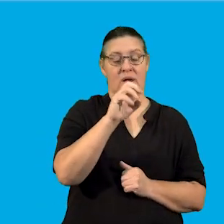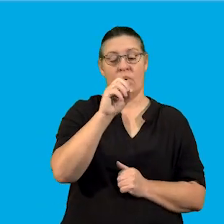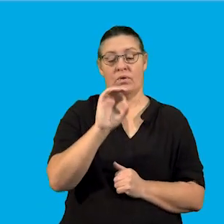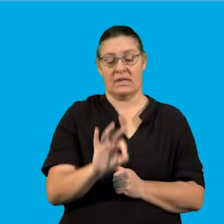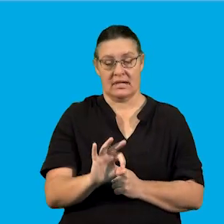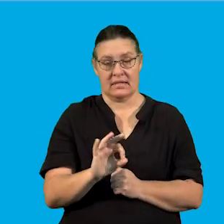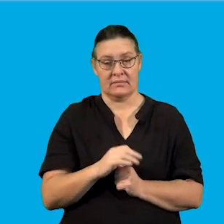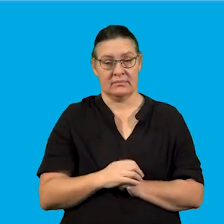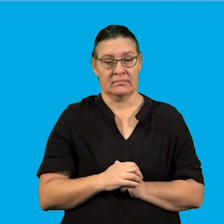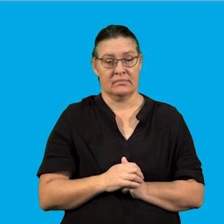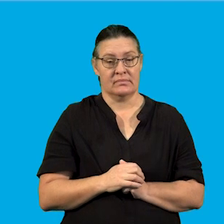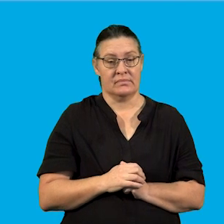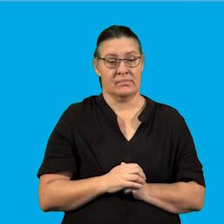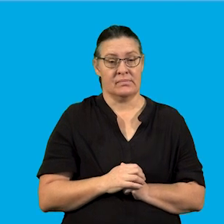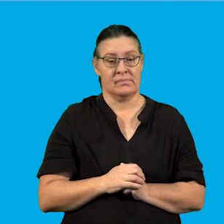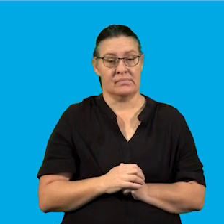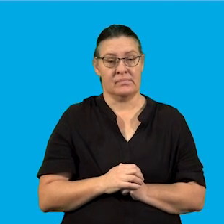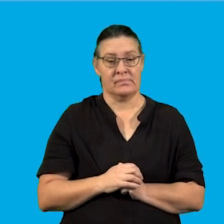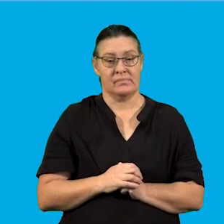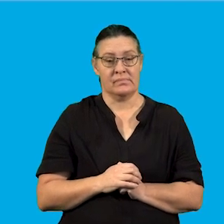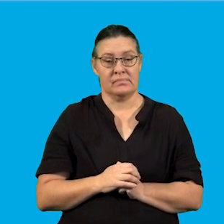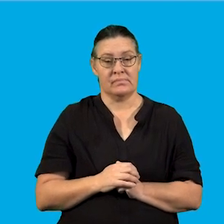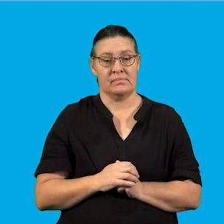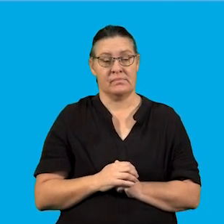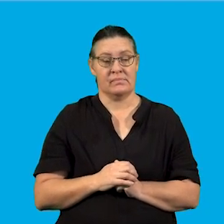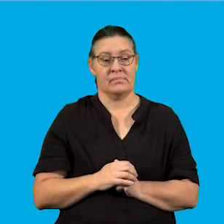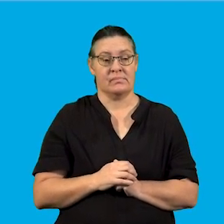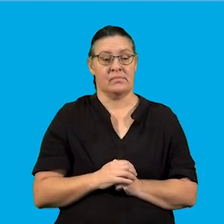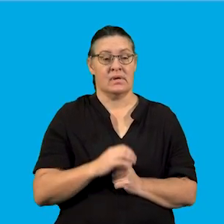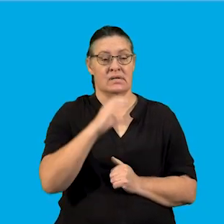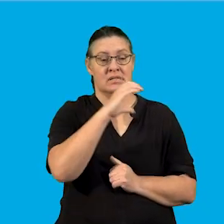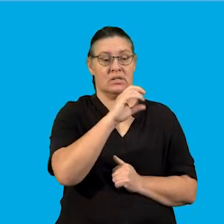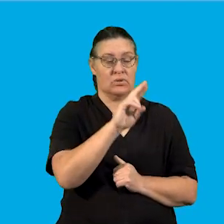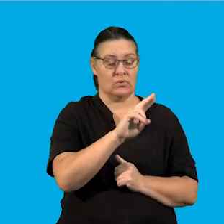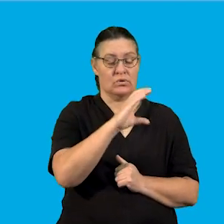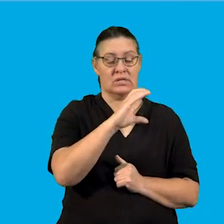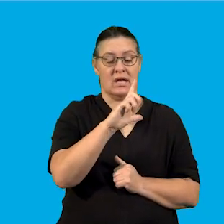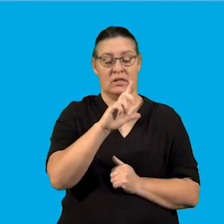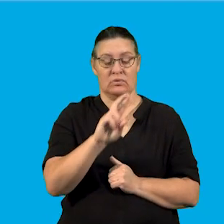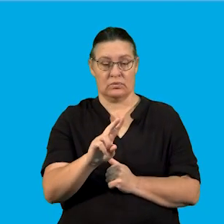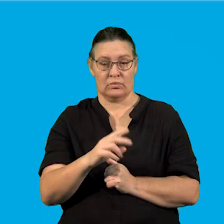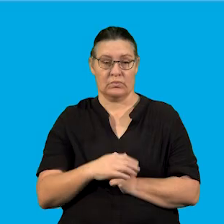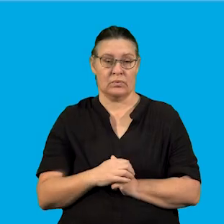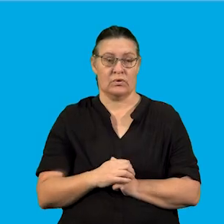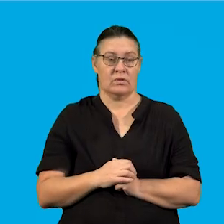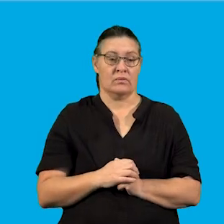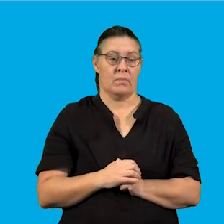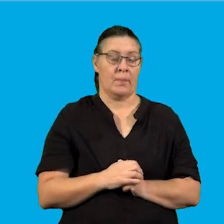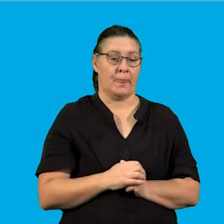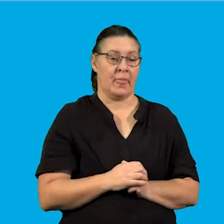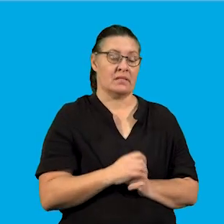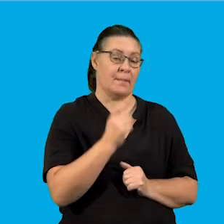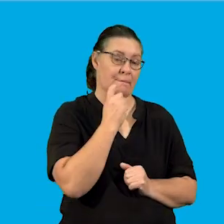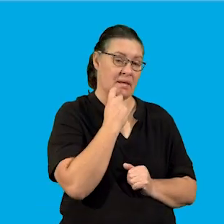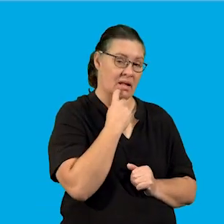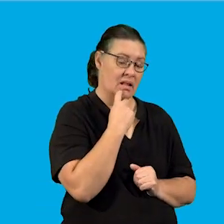that's our particular sodium nitrate compound. Then the last one, CuCl2. So that our